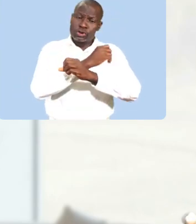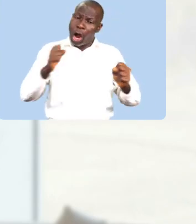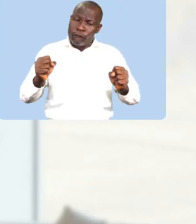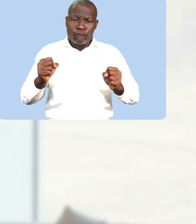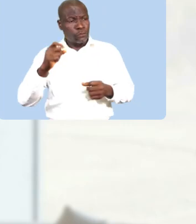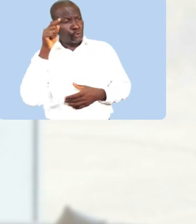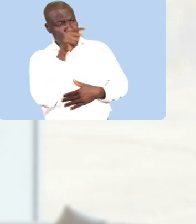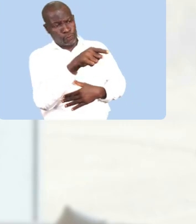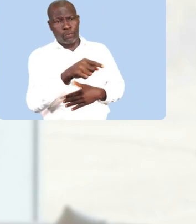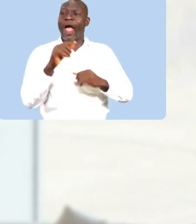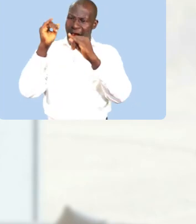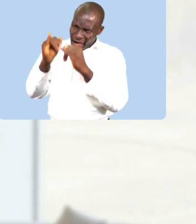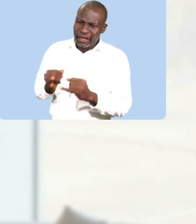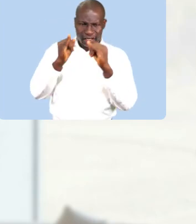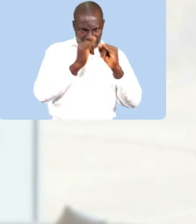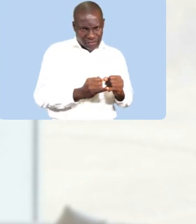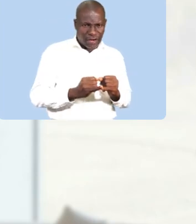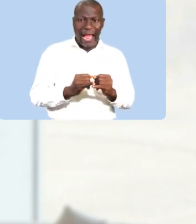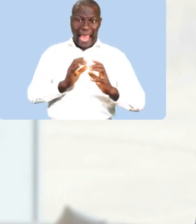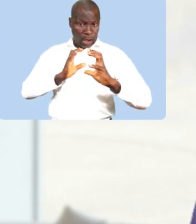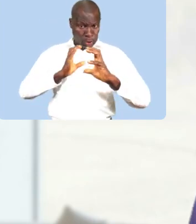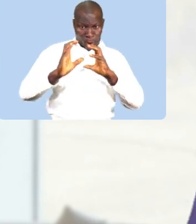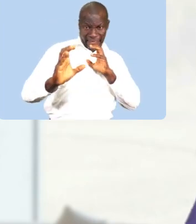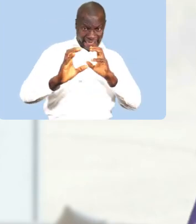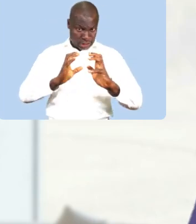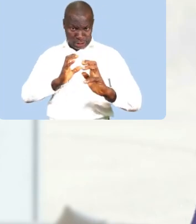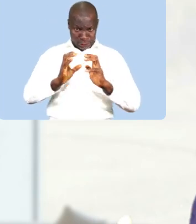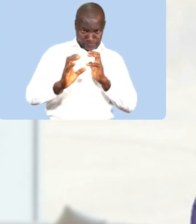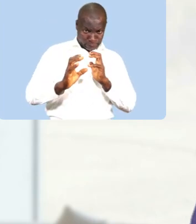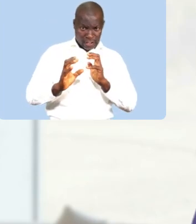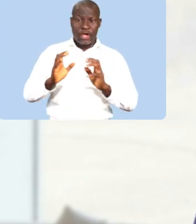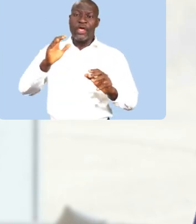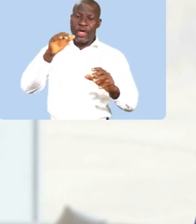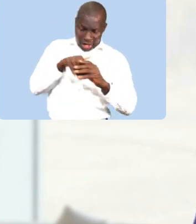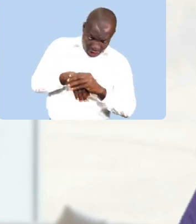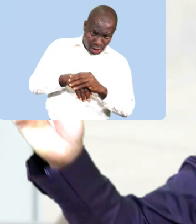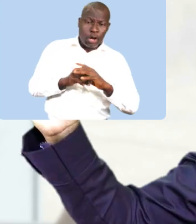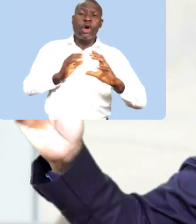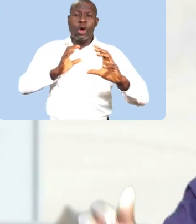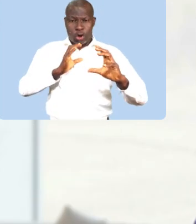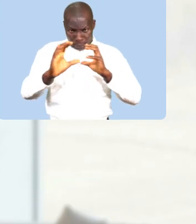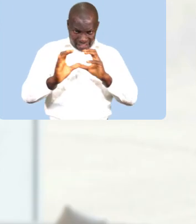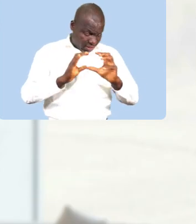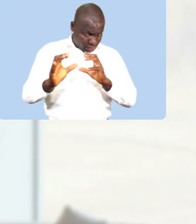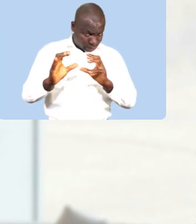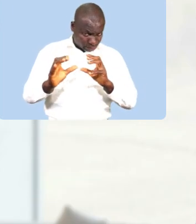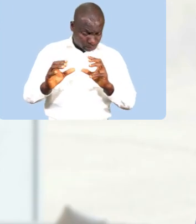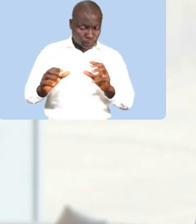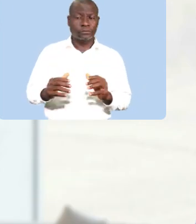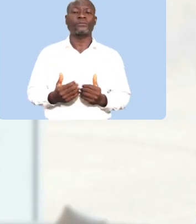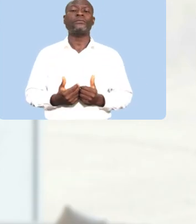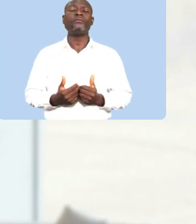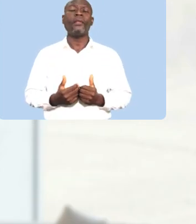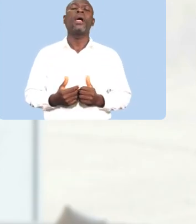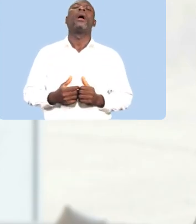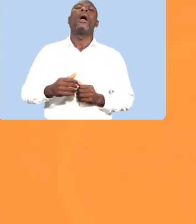Dodoɔ a ɛyɛ communication. In the field of communication, there is a saying. You